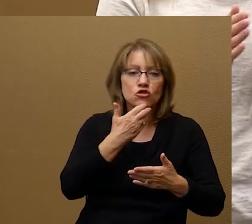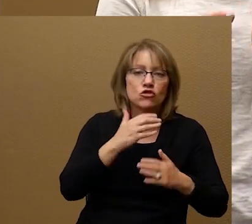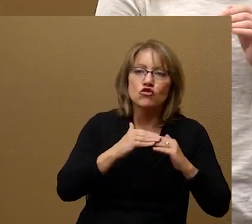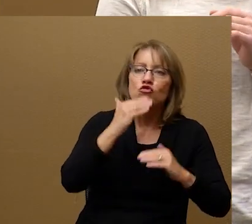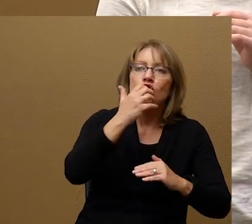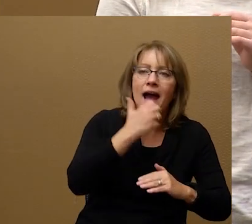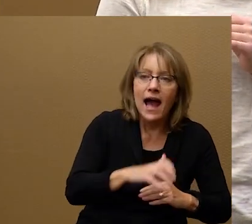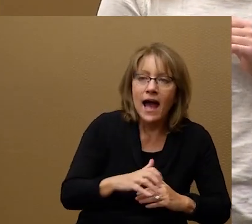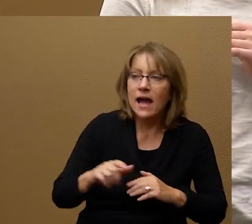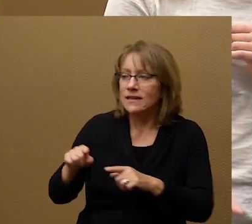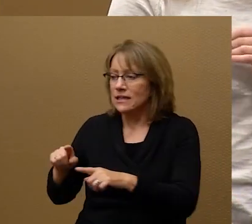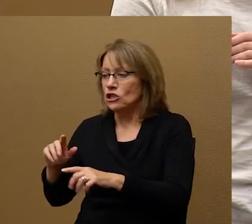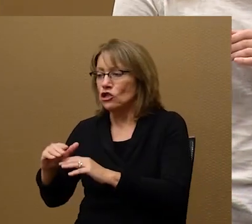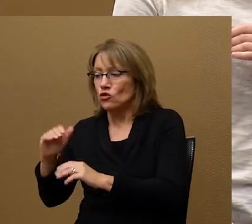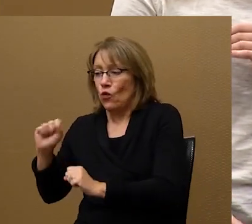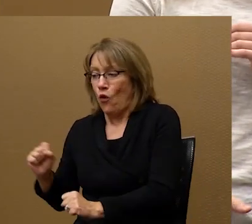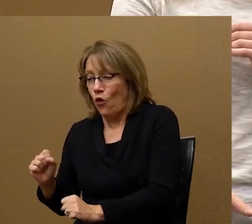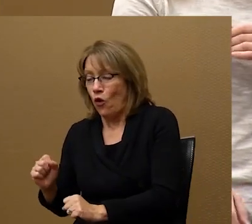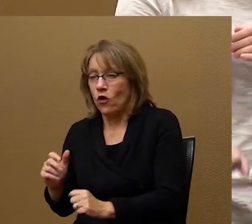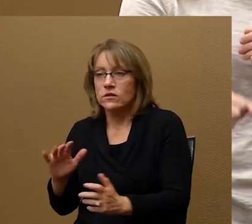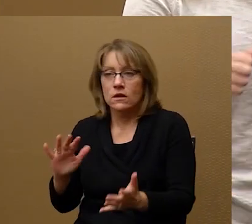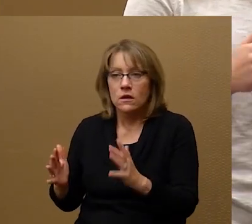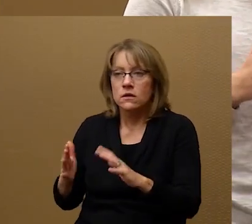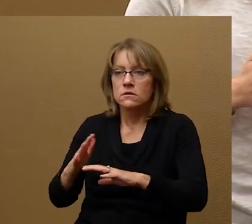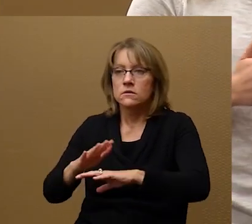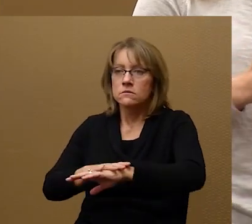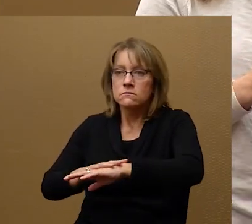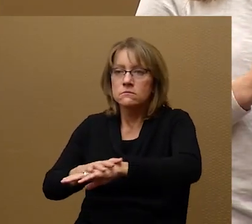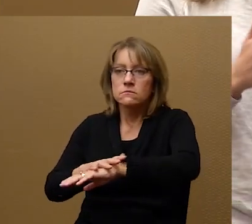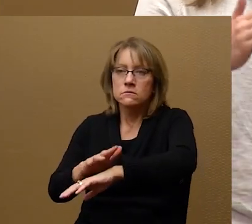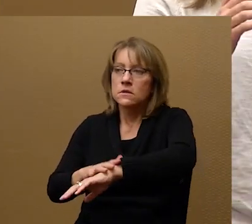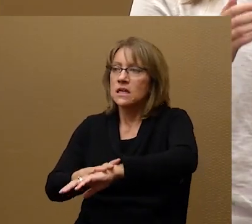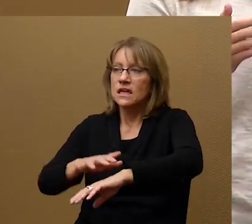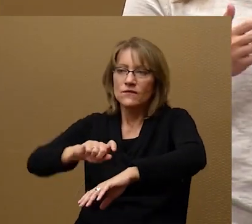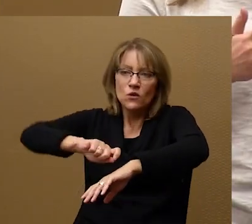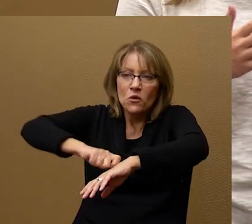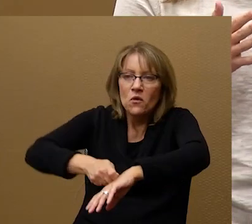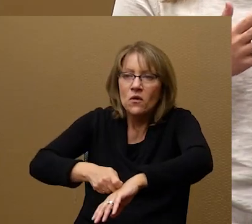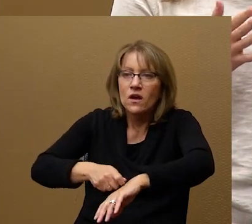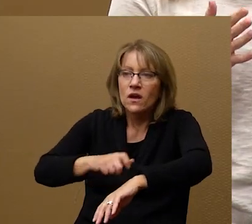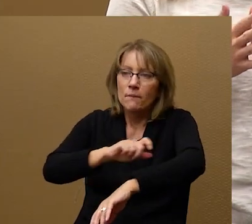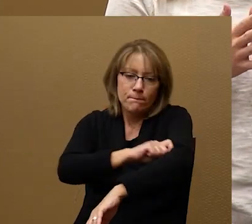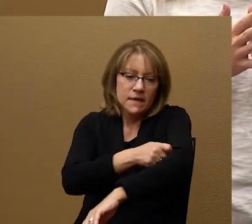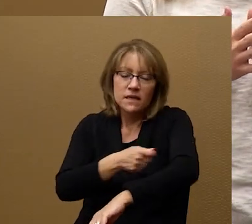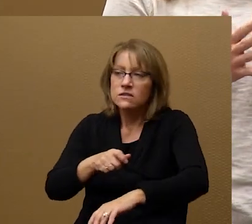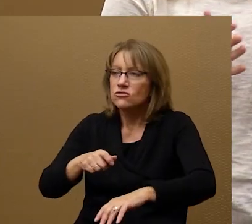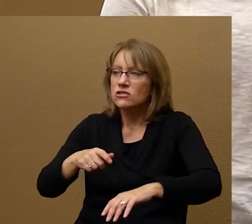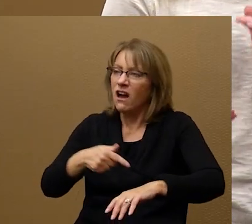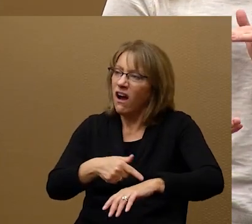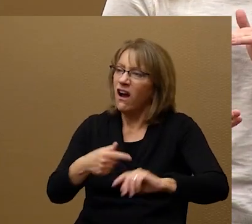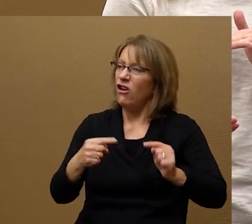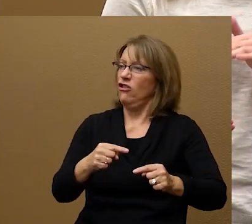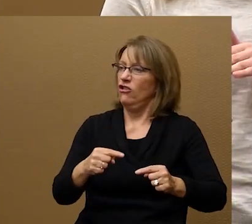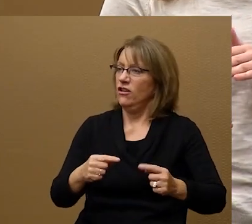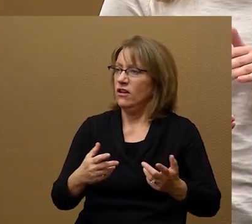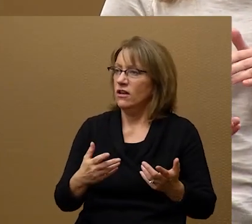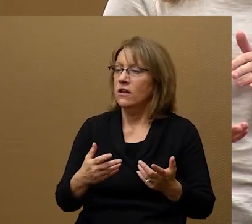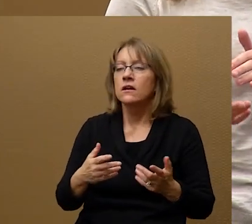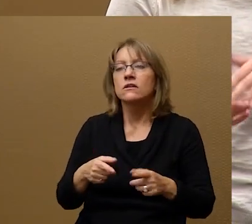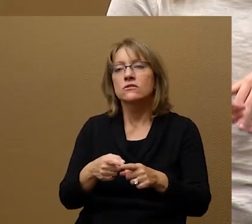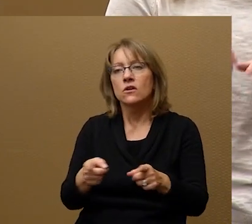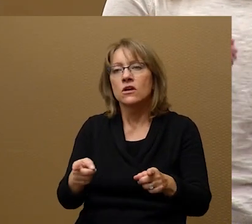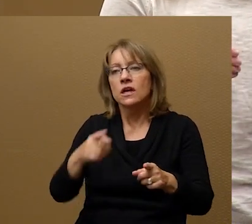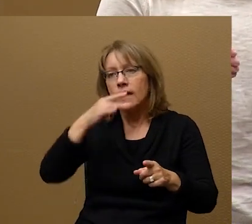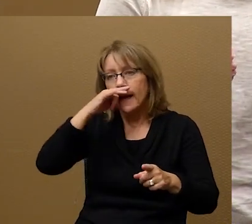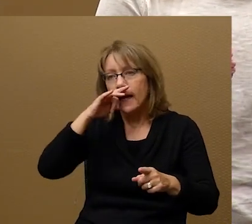cold. That's going, if you pinch something, it tells you pain. So our kids who